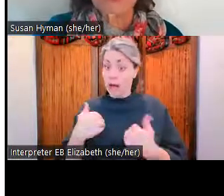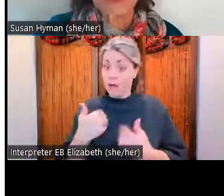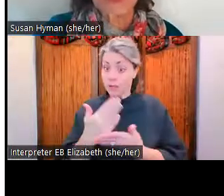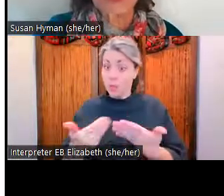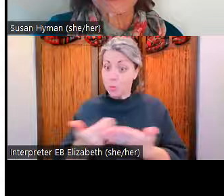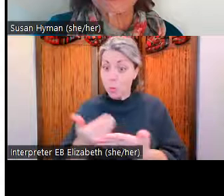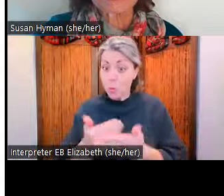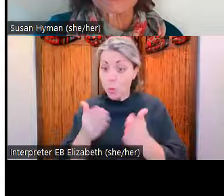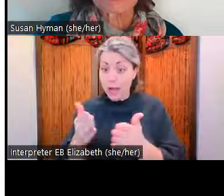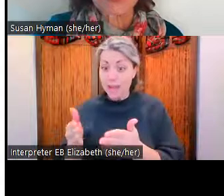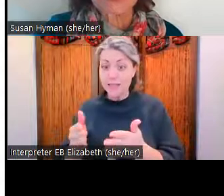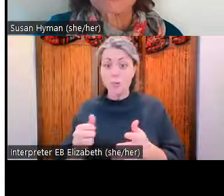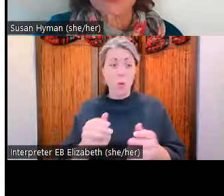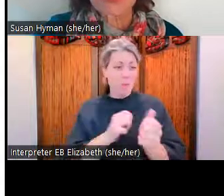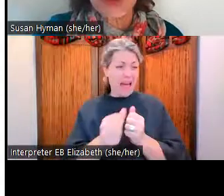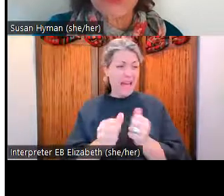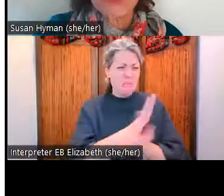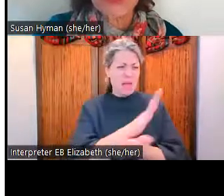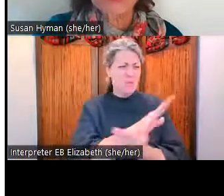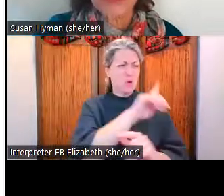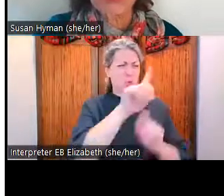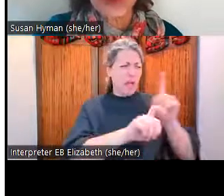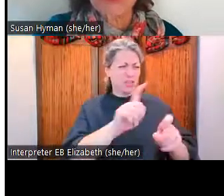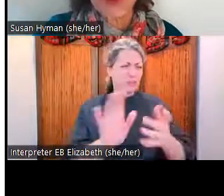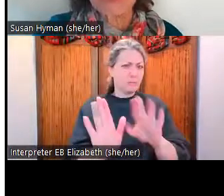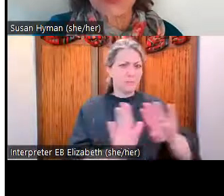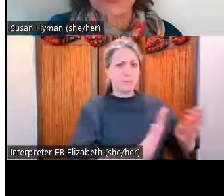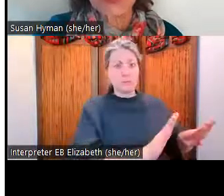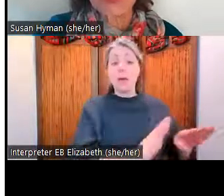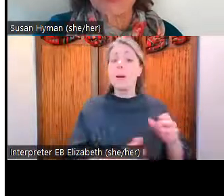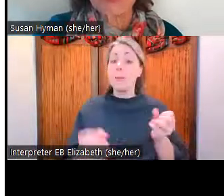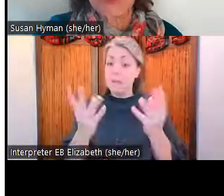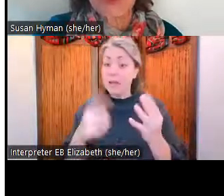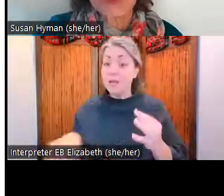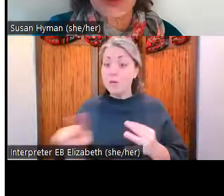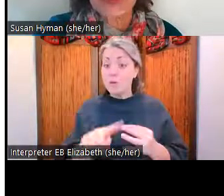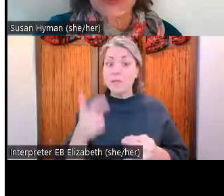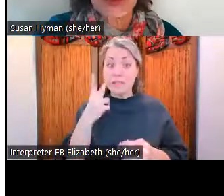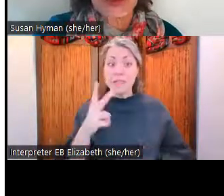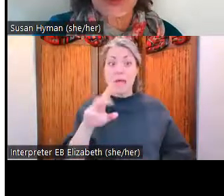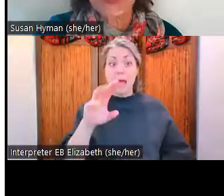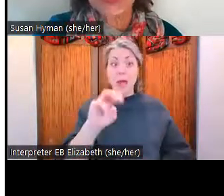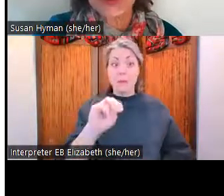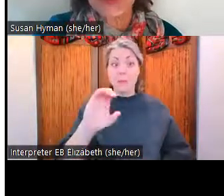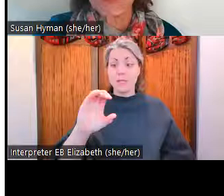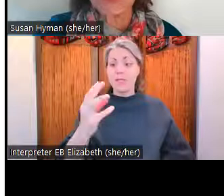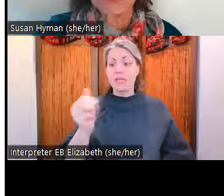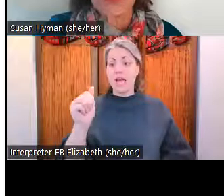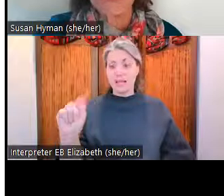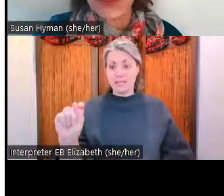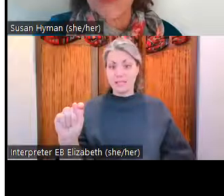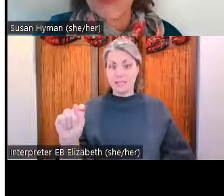beyond the questionnaires. Many of you have seen the MCHAT, the Modified Checklist for Autism in Toddlers, which is a